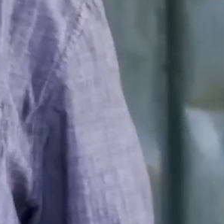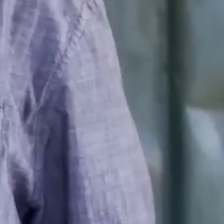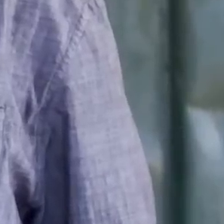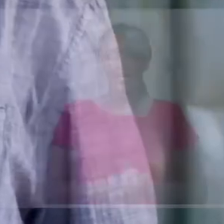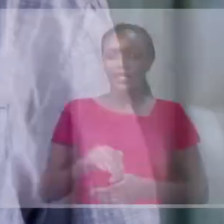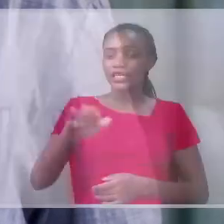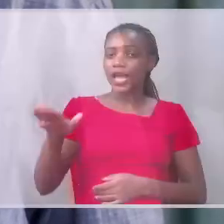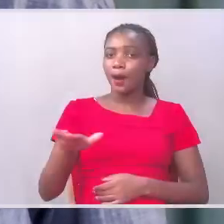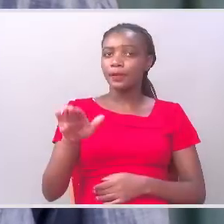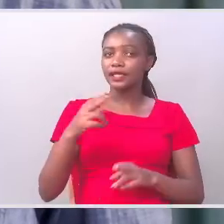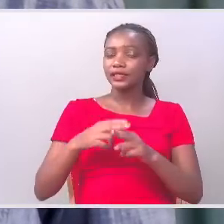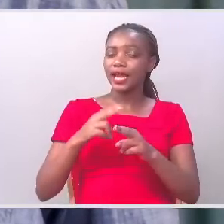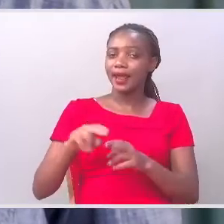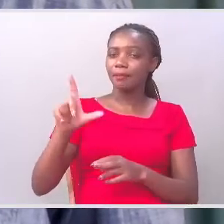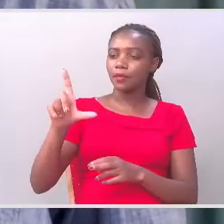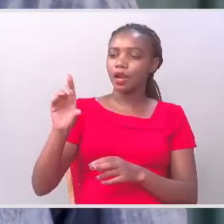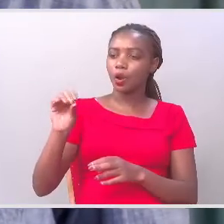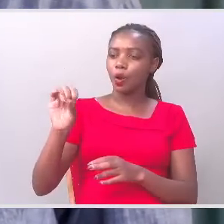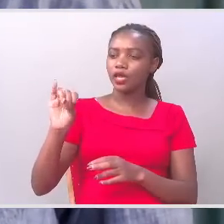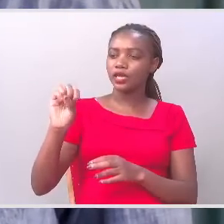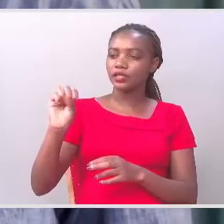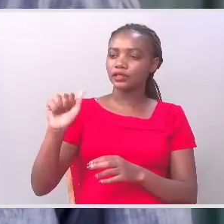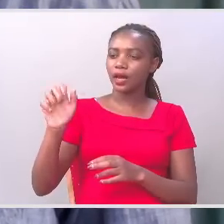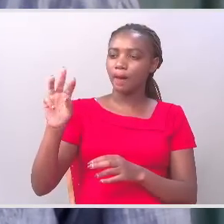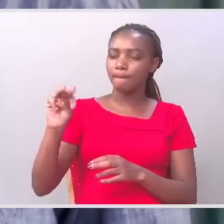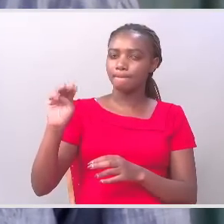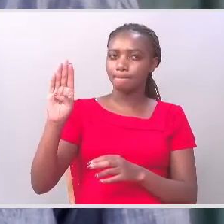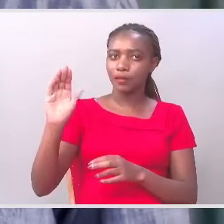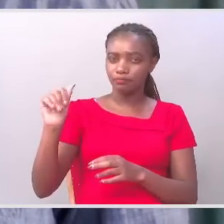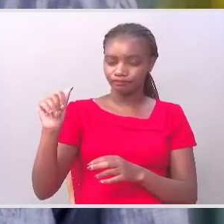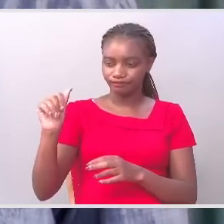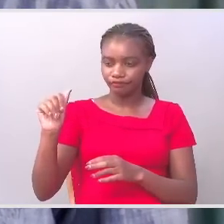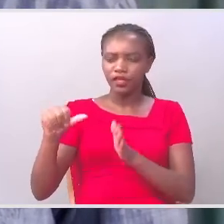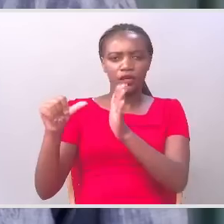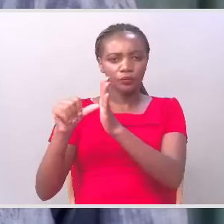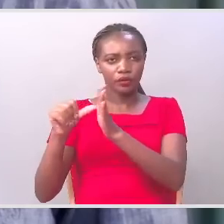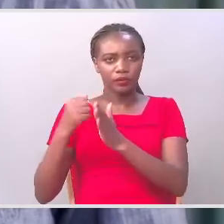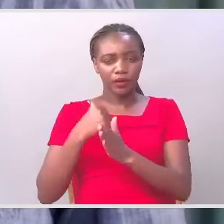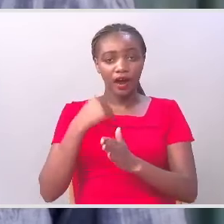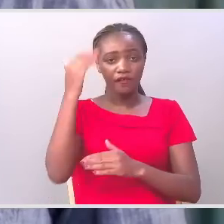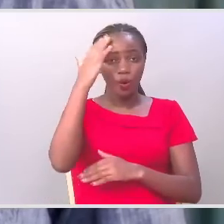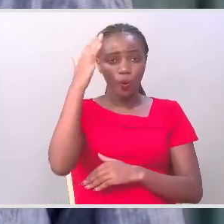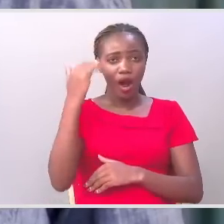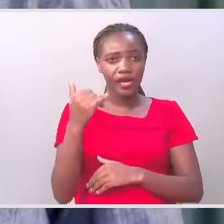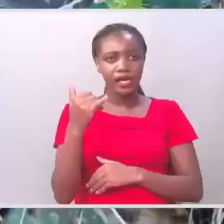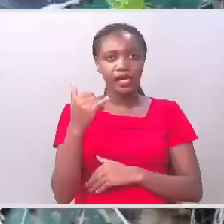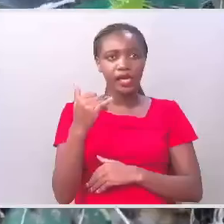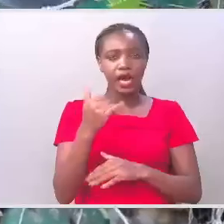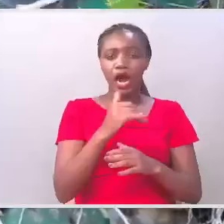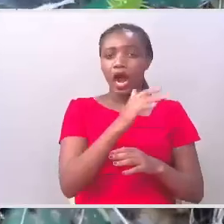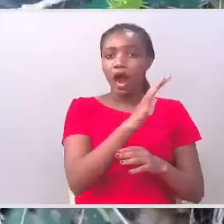Loisaba Conservancy has been invaded by some invasive species, that is